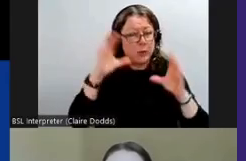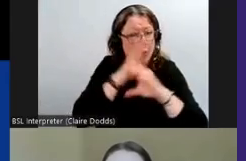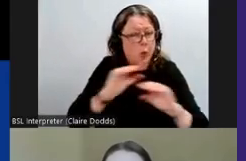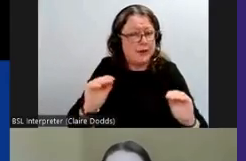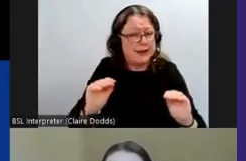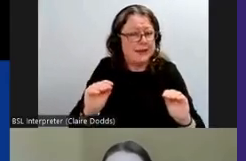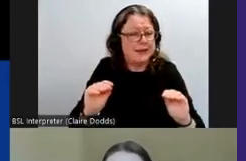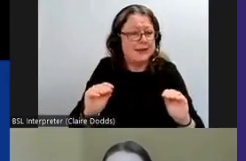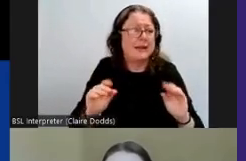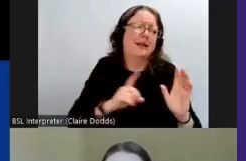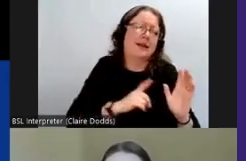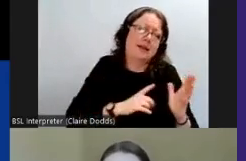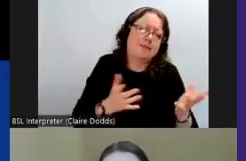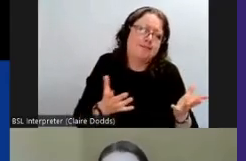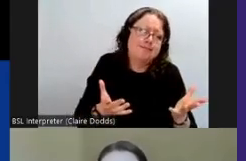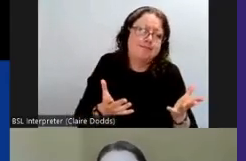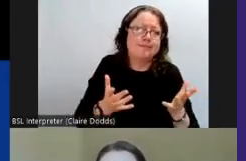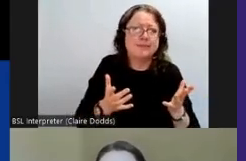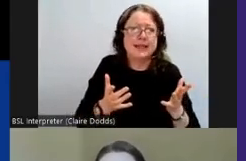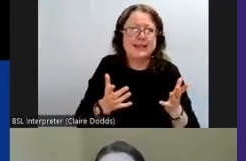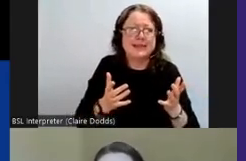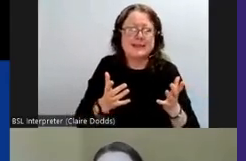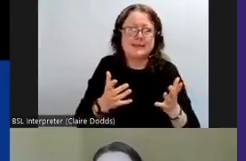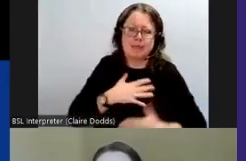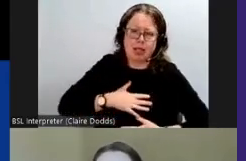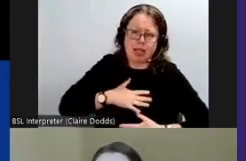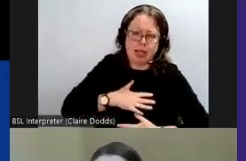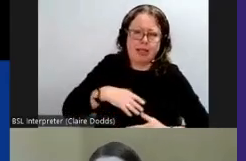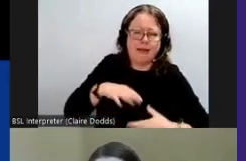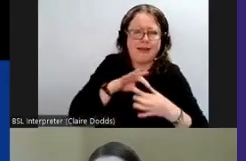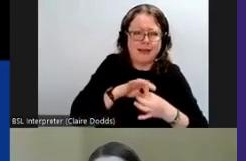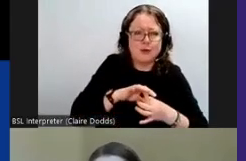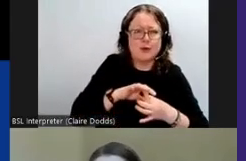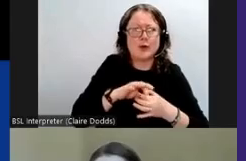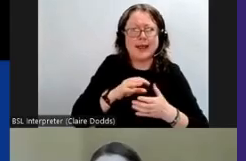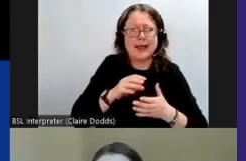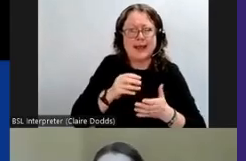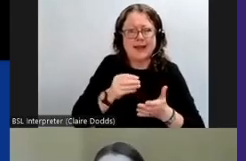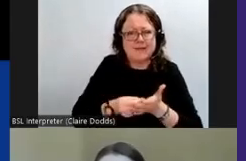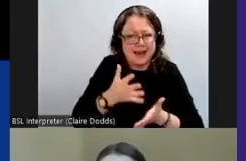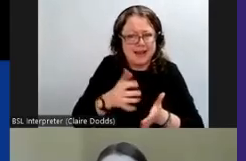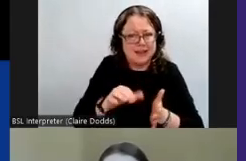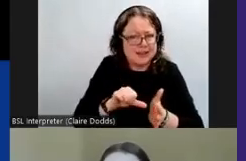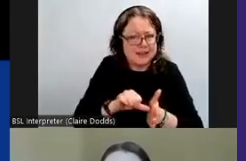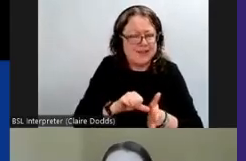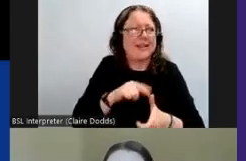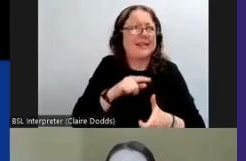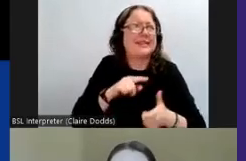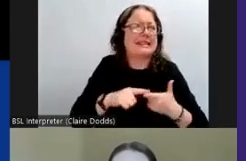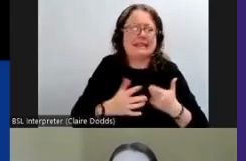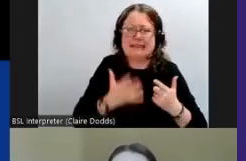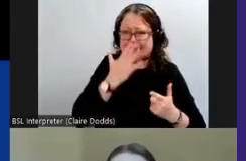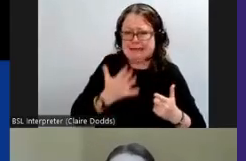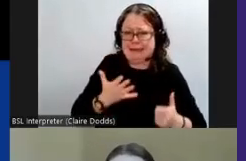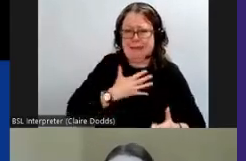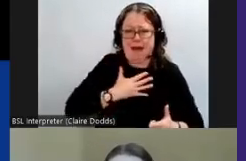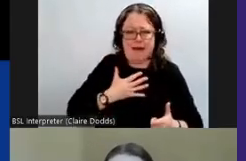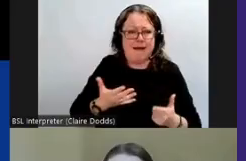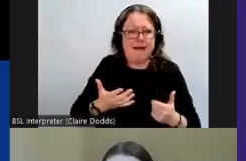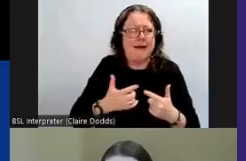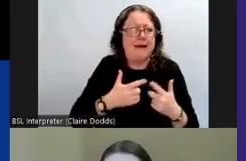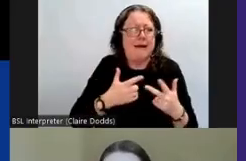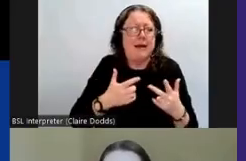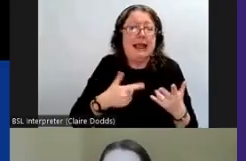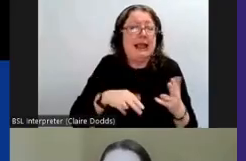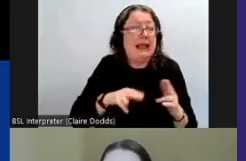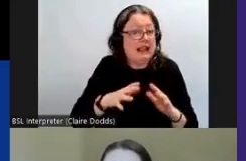around kind of financial difficulty, around stigma, and some of the things that relate to poverty. So if you do need to step away,